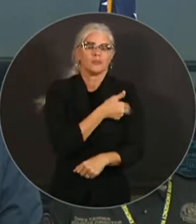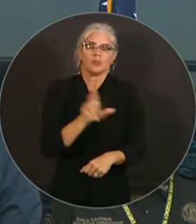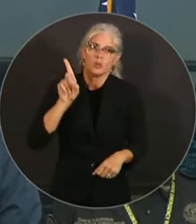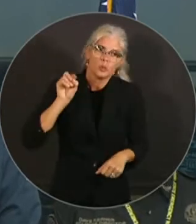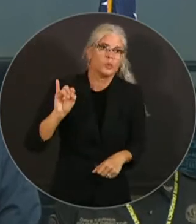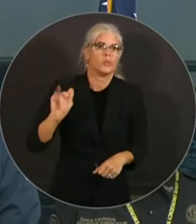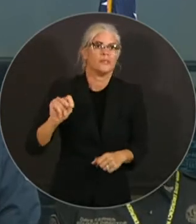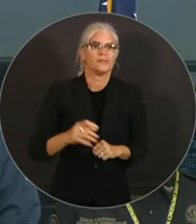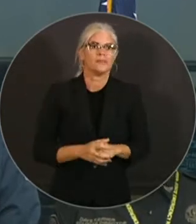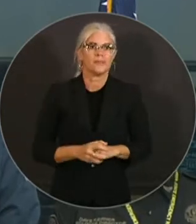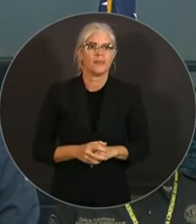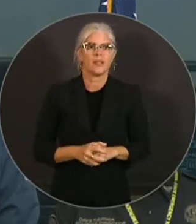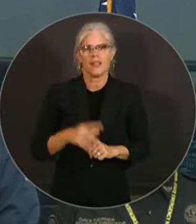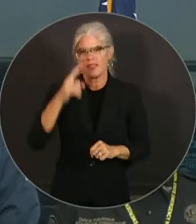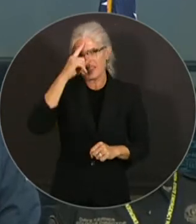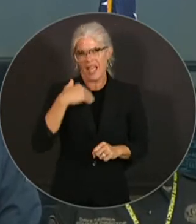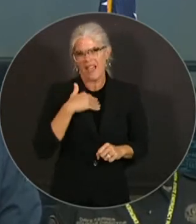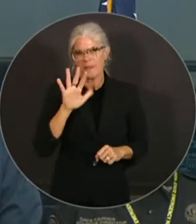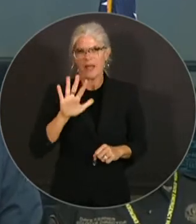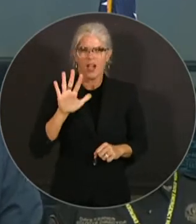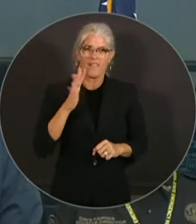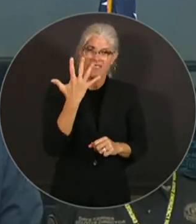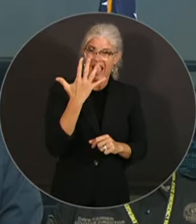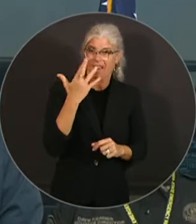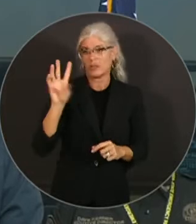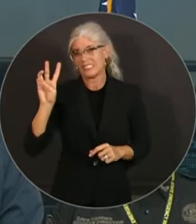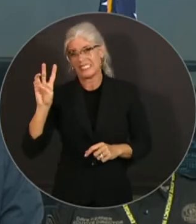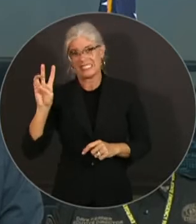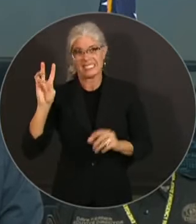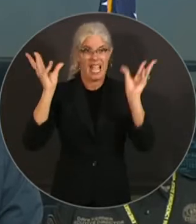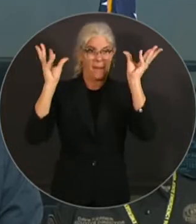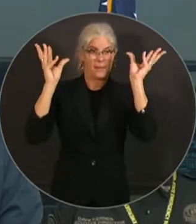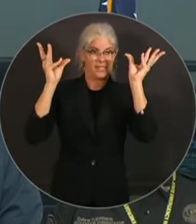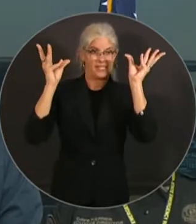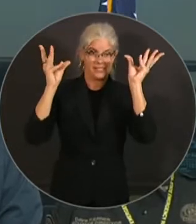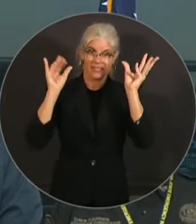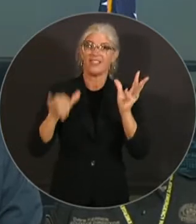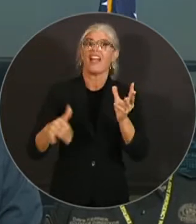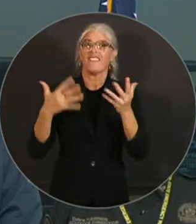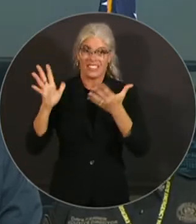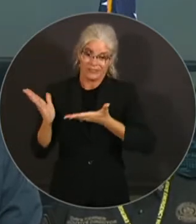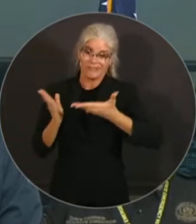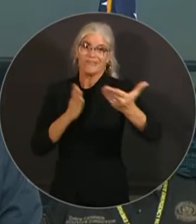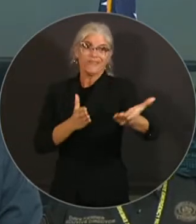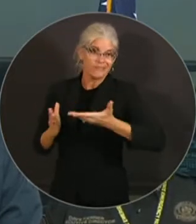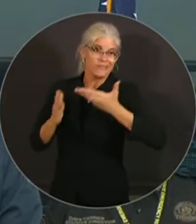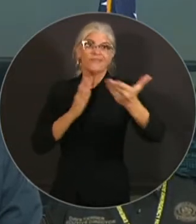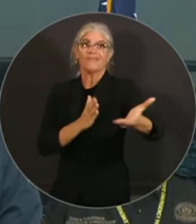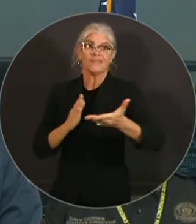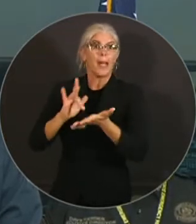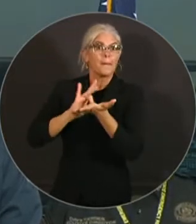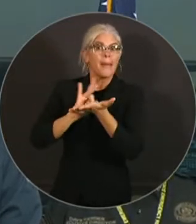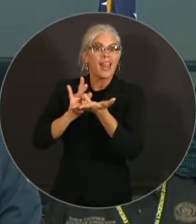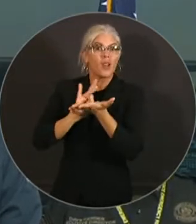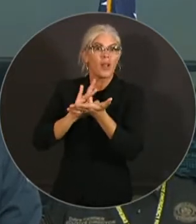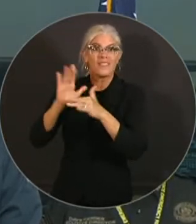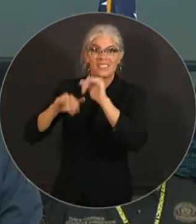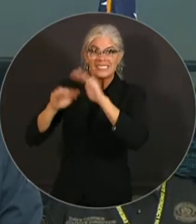there's 500 to 600 ambulances that are in active evacuation right now of medical facilities in the greater Tampa Bay